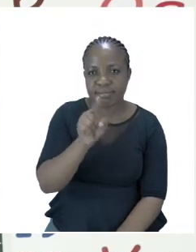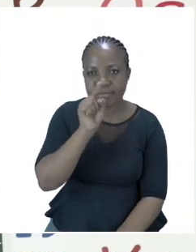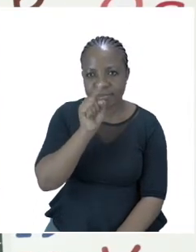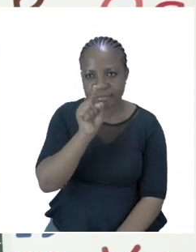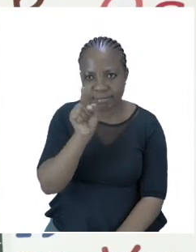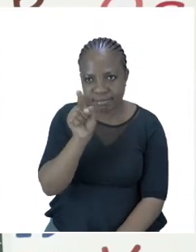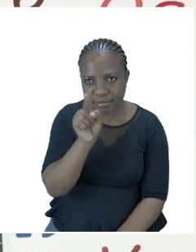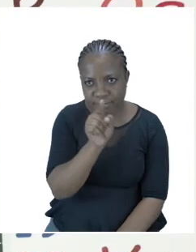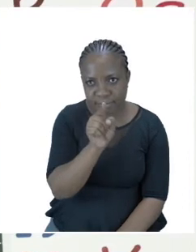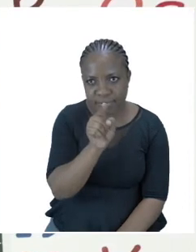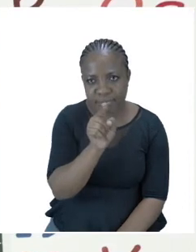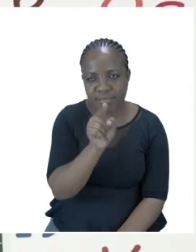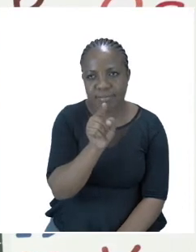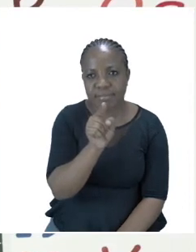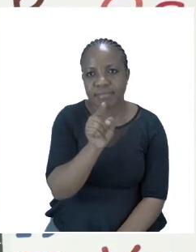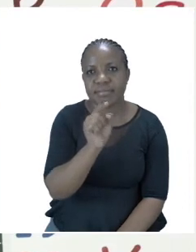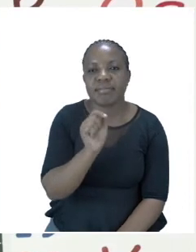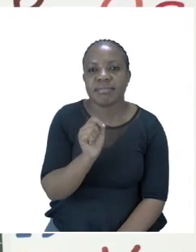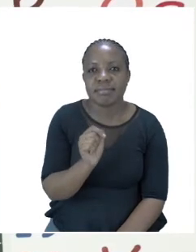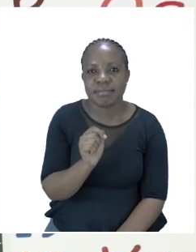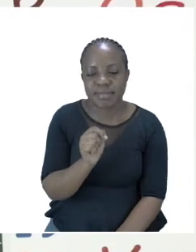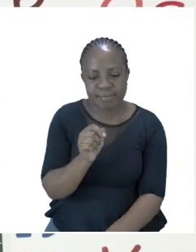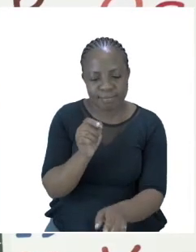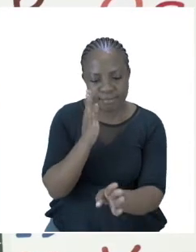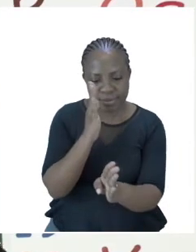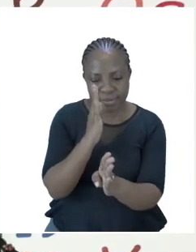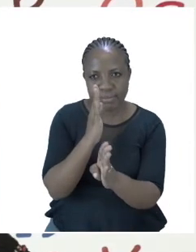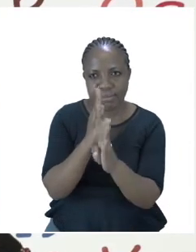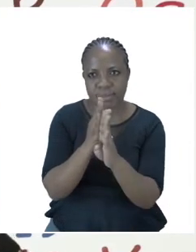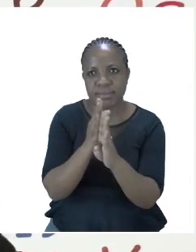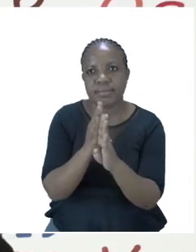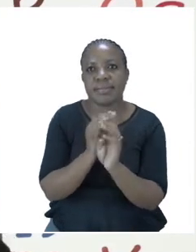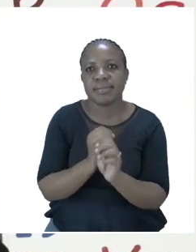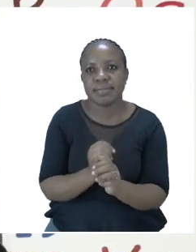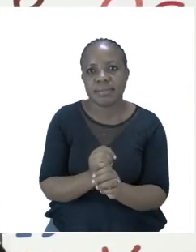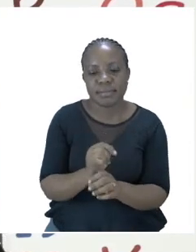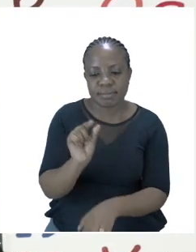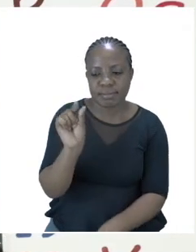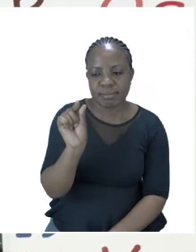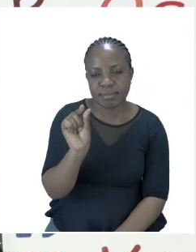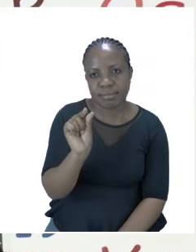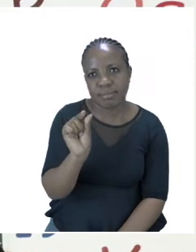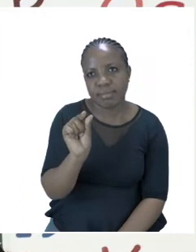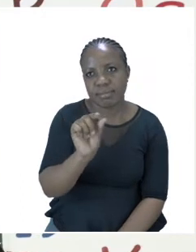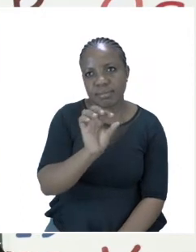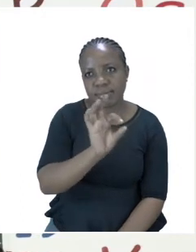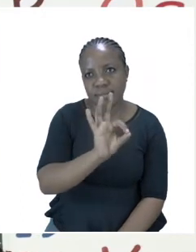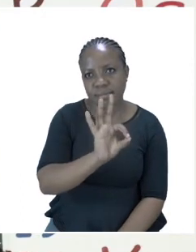is now a small letter F. Let's trace the small letter